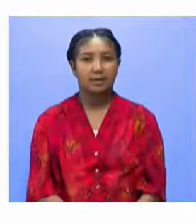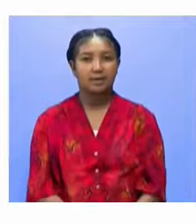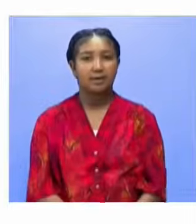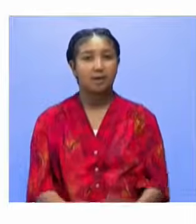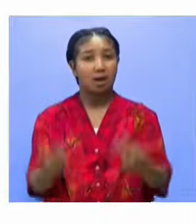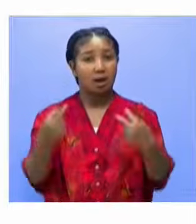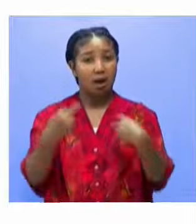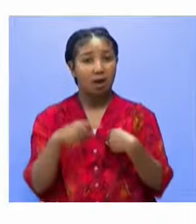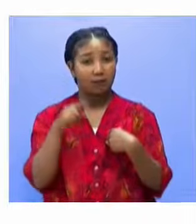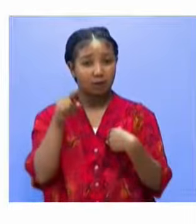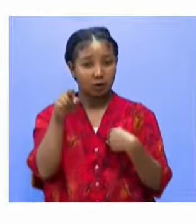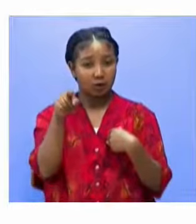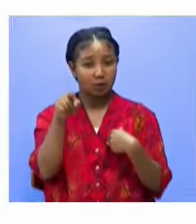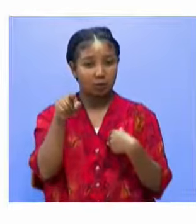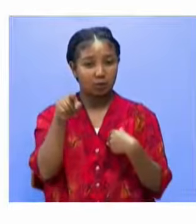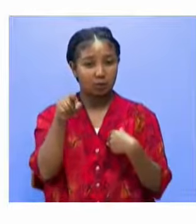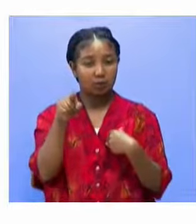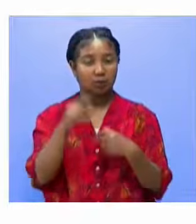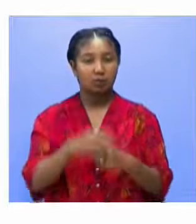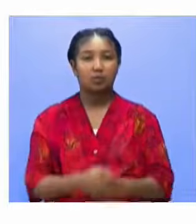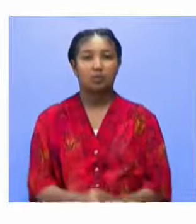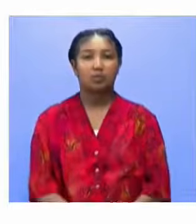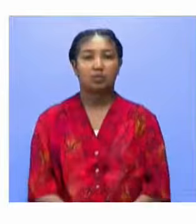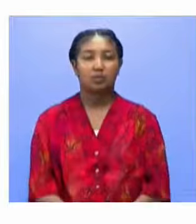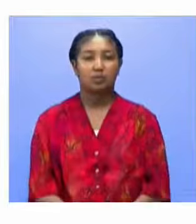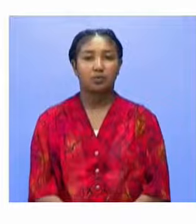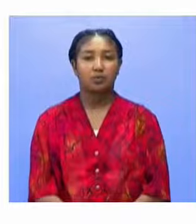have you